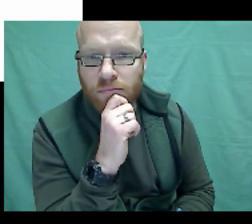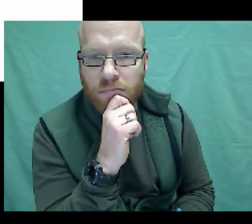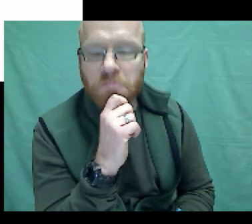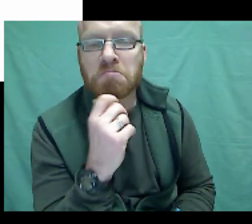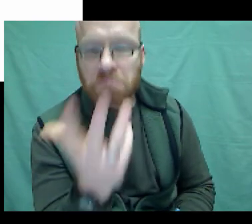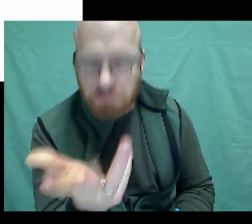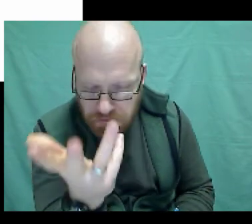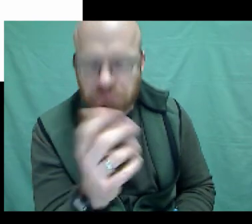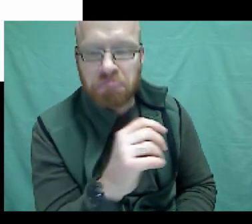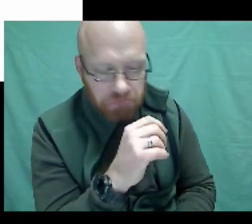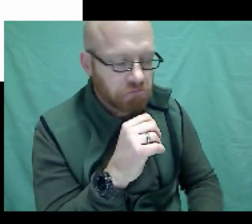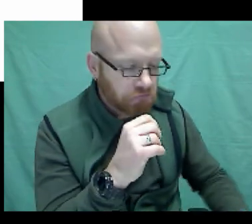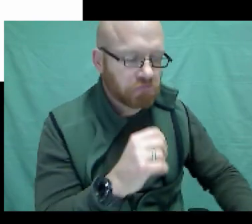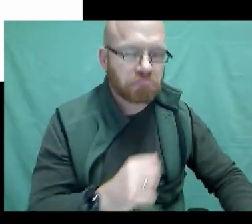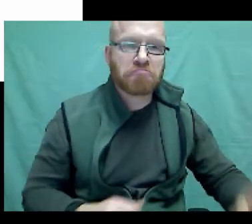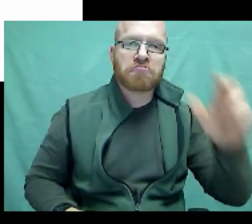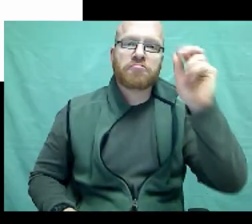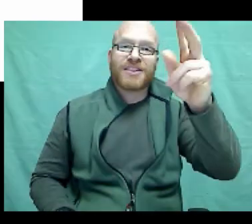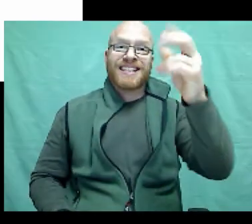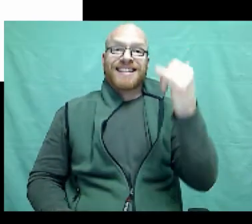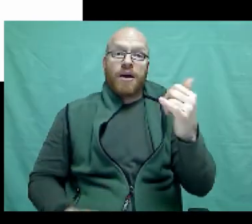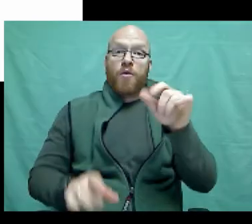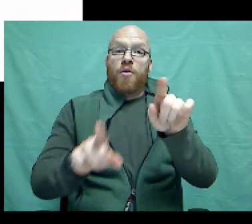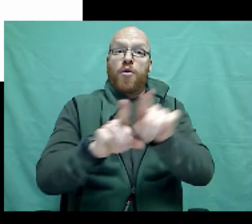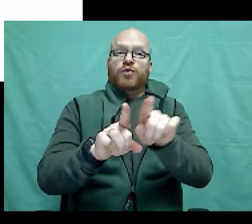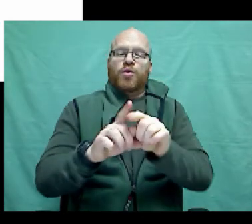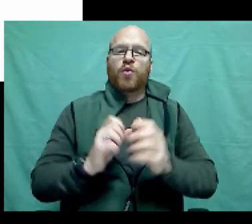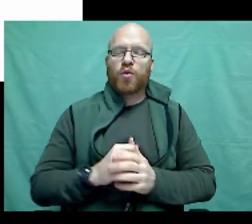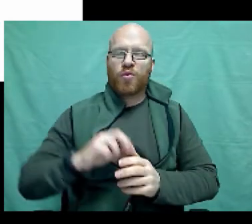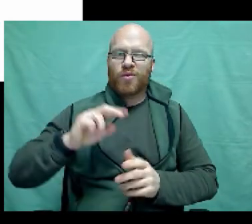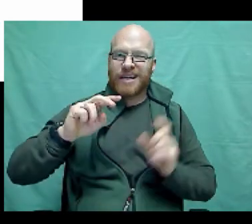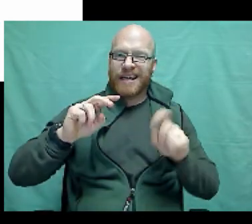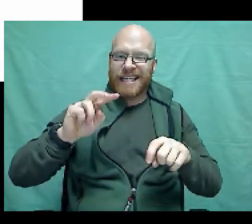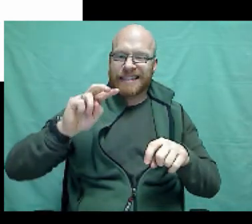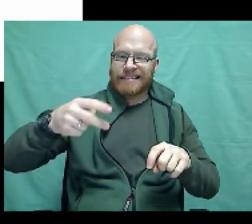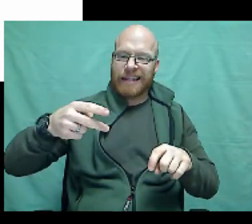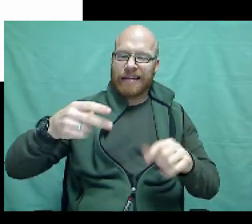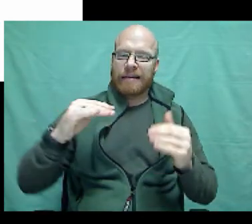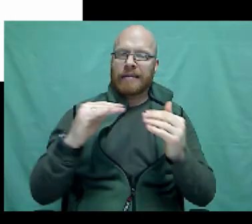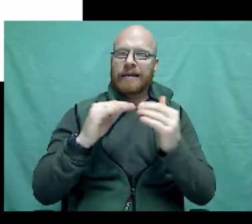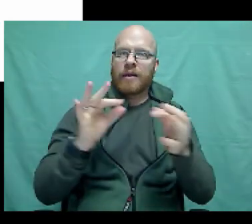All right. Now, we need a second equation.